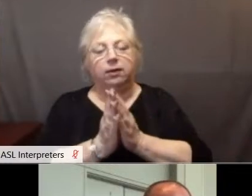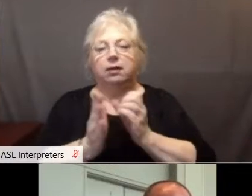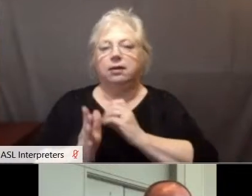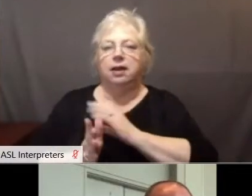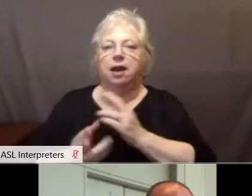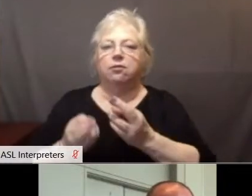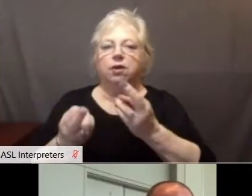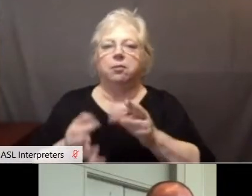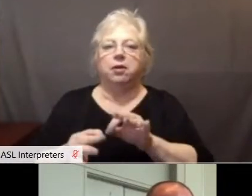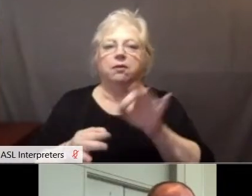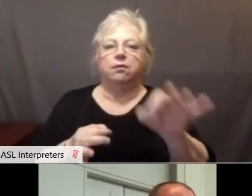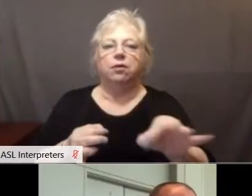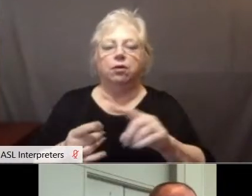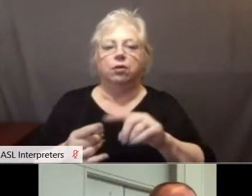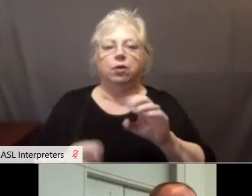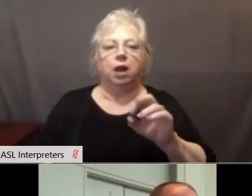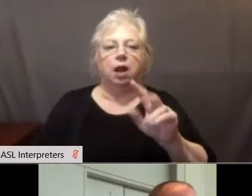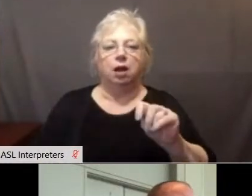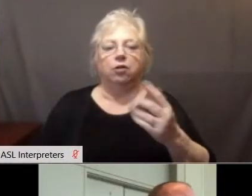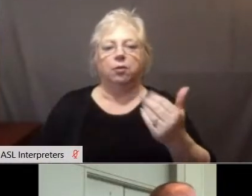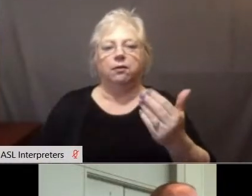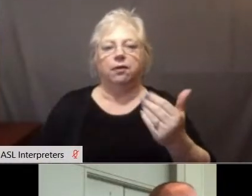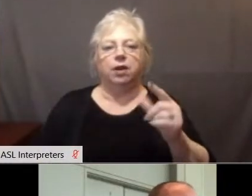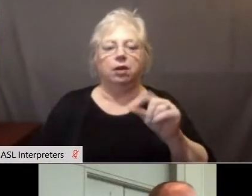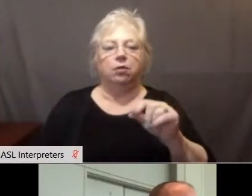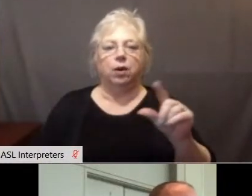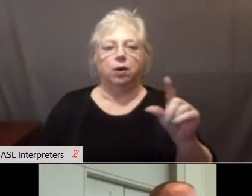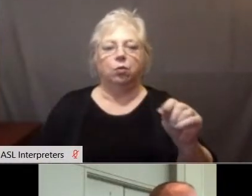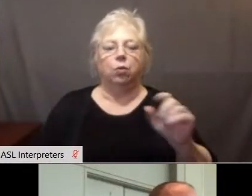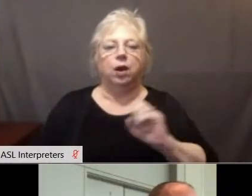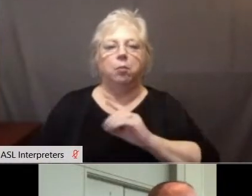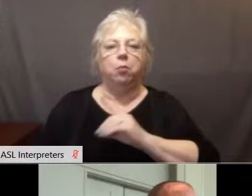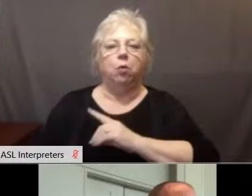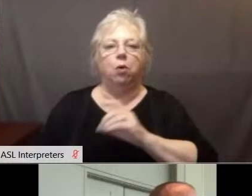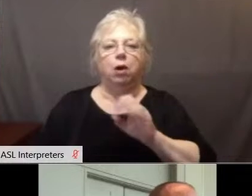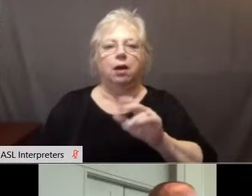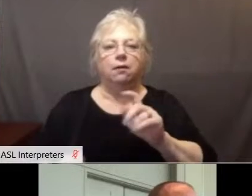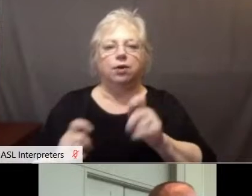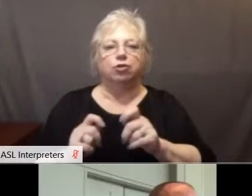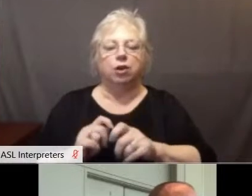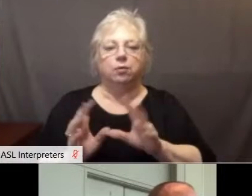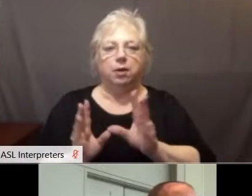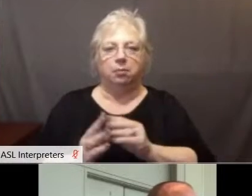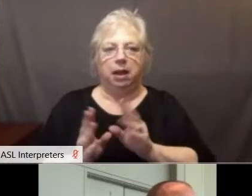this item to the October 15, 2020 Board of Adjustment meeting.